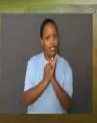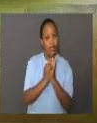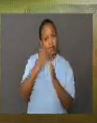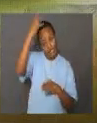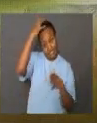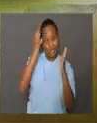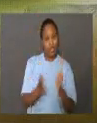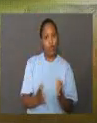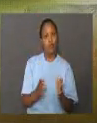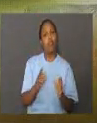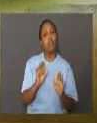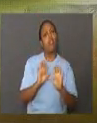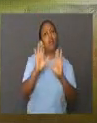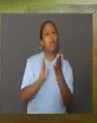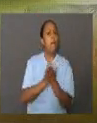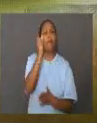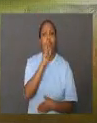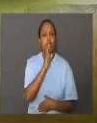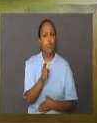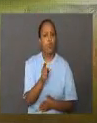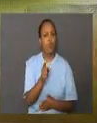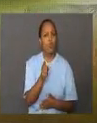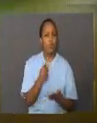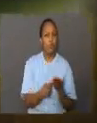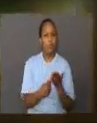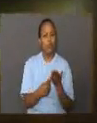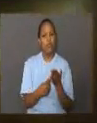Constitutionally, it is your right to be treated fairly.